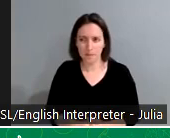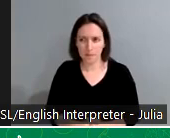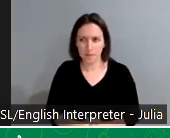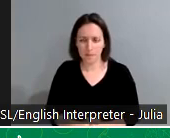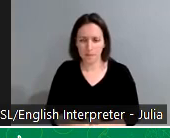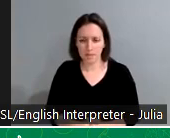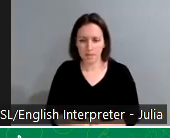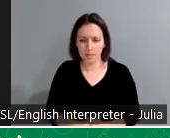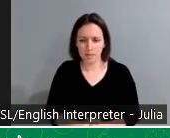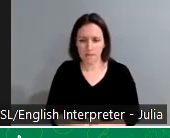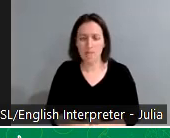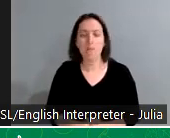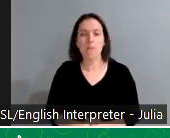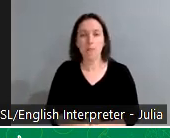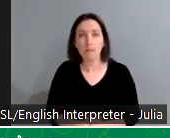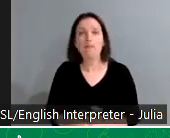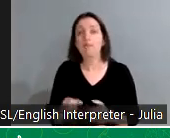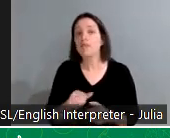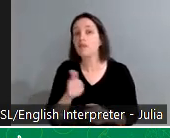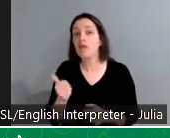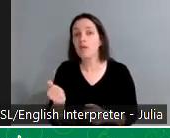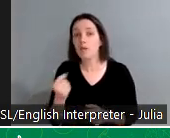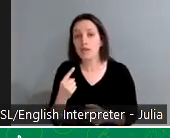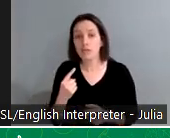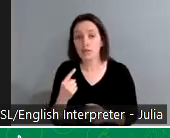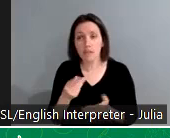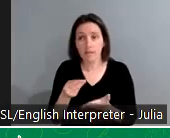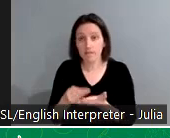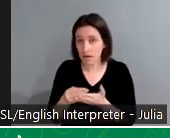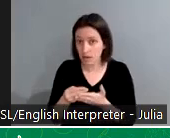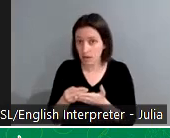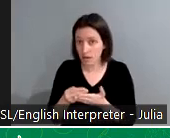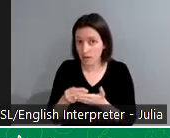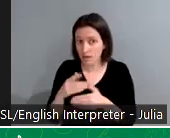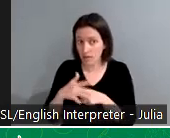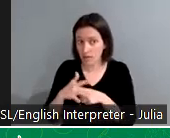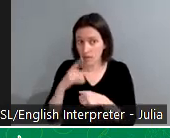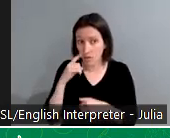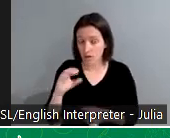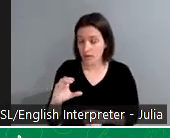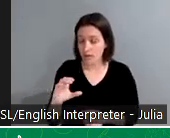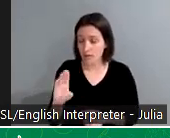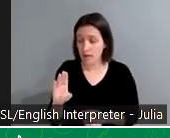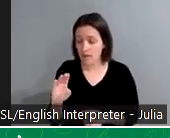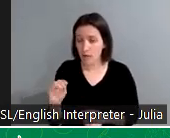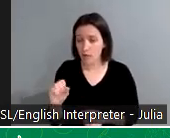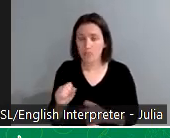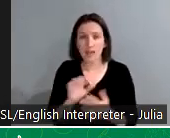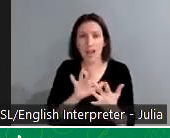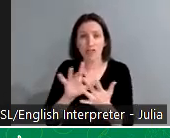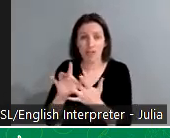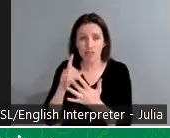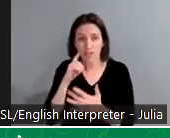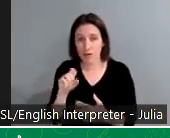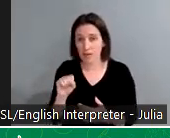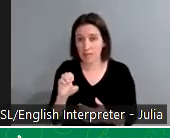that. And then there's another question. Is there funding available for CBOs to do outreach for S-EBT? So at this time,